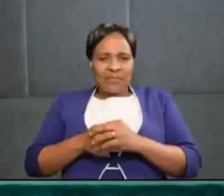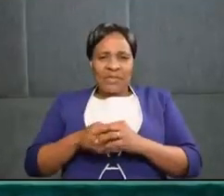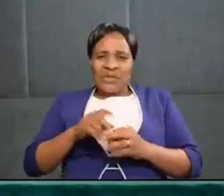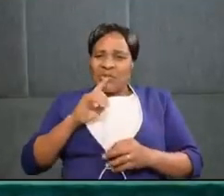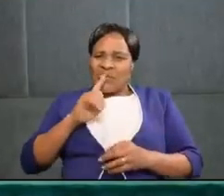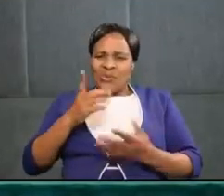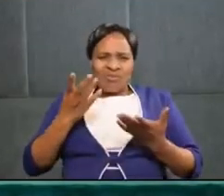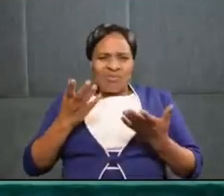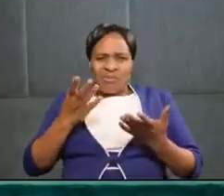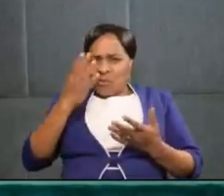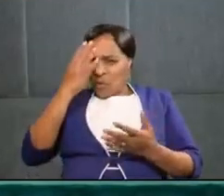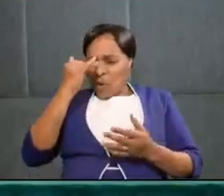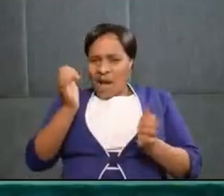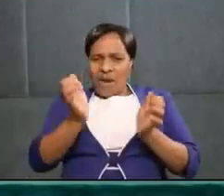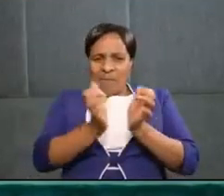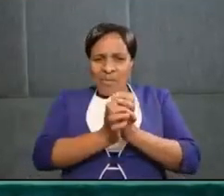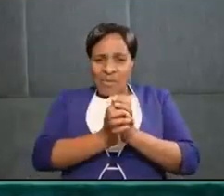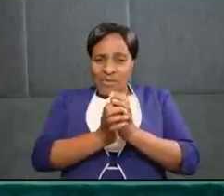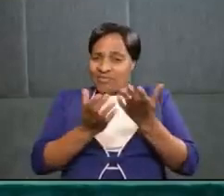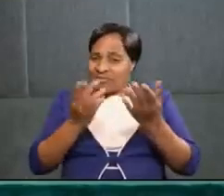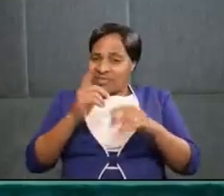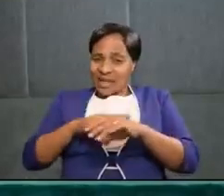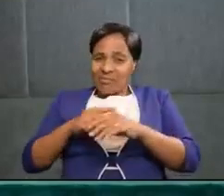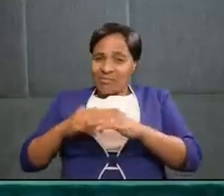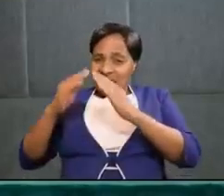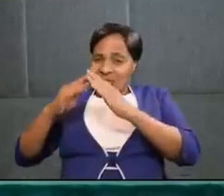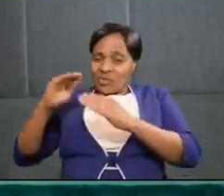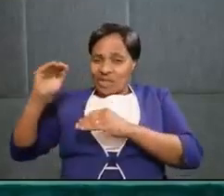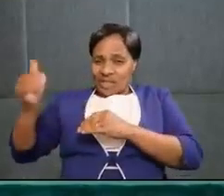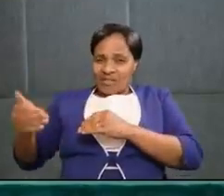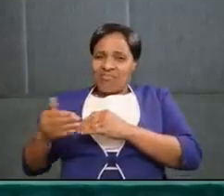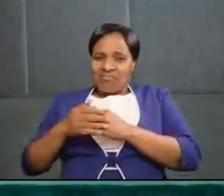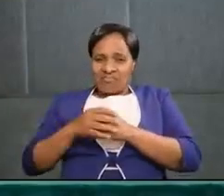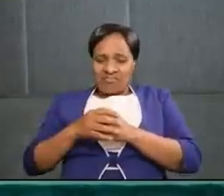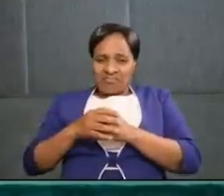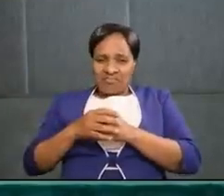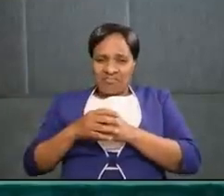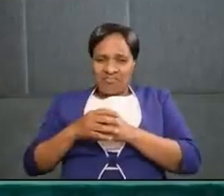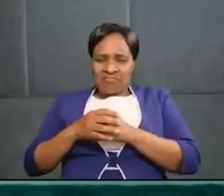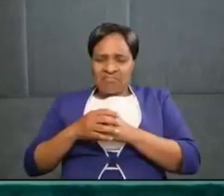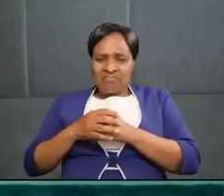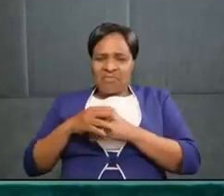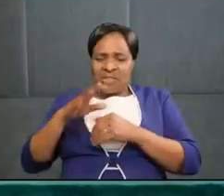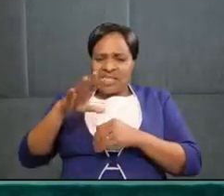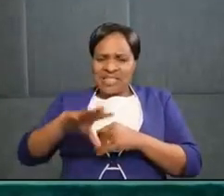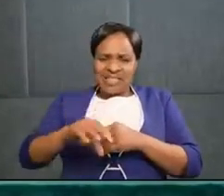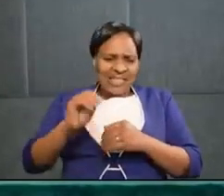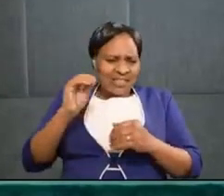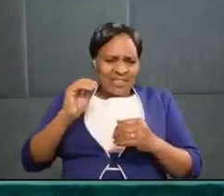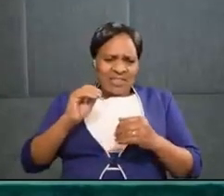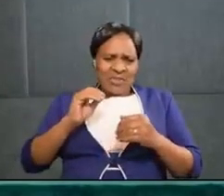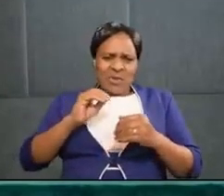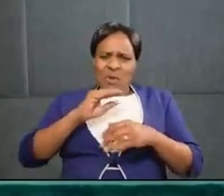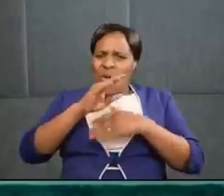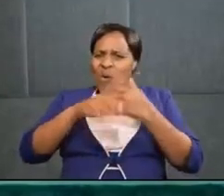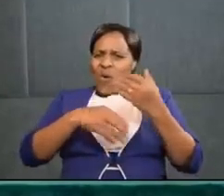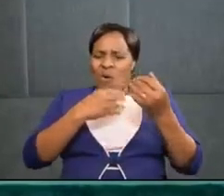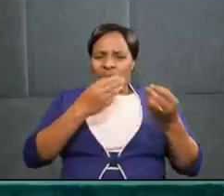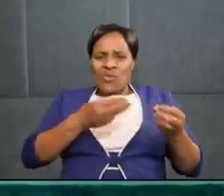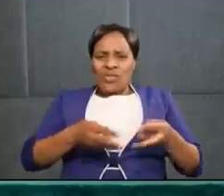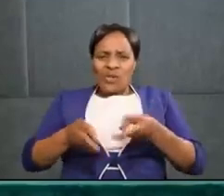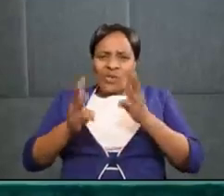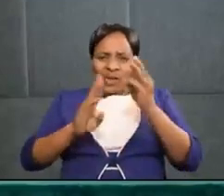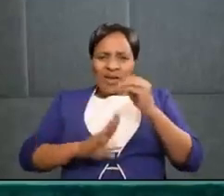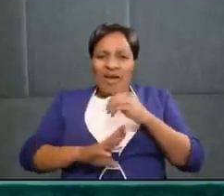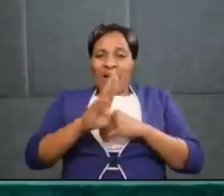So while Paul was in Jerusalem, apprehended, he was taken all the way